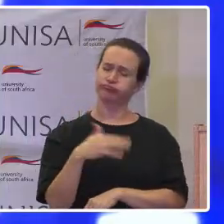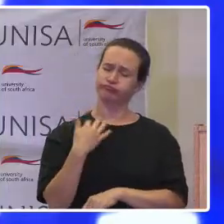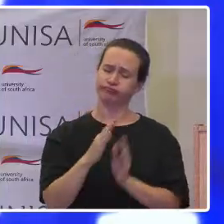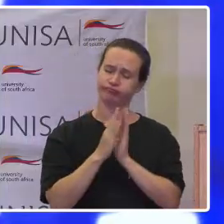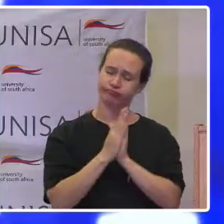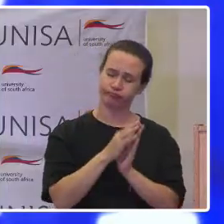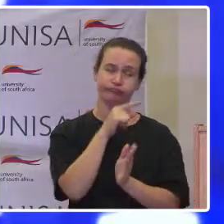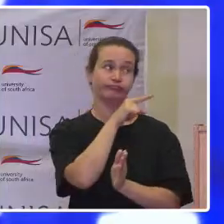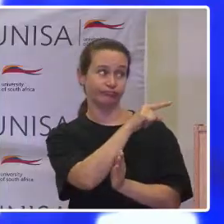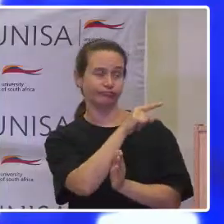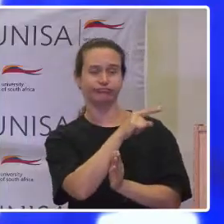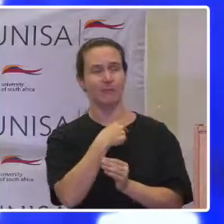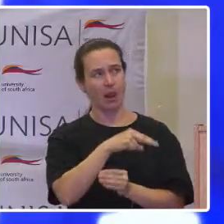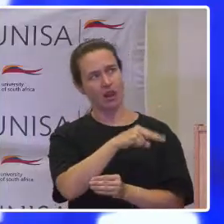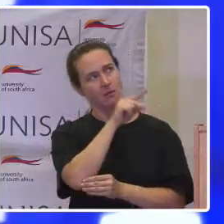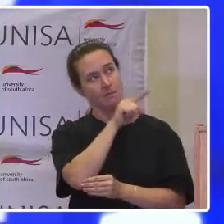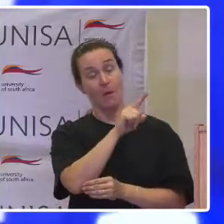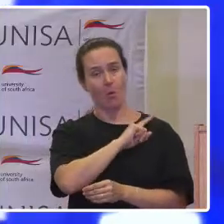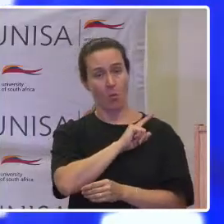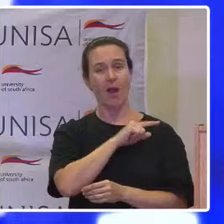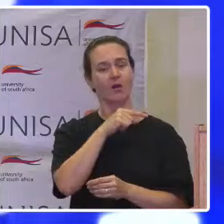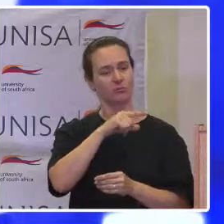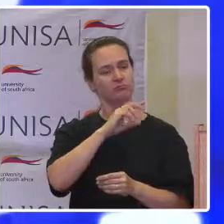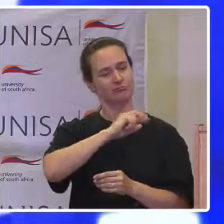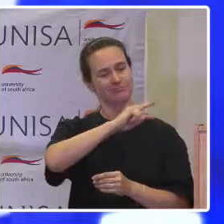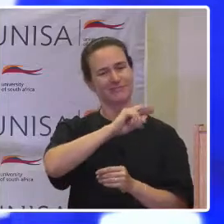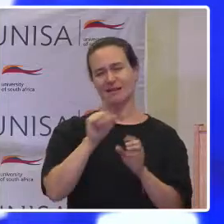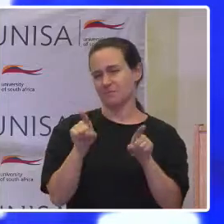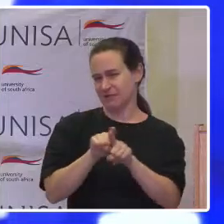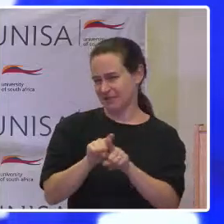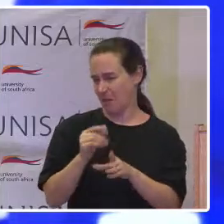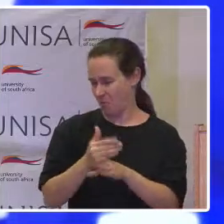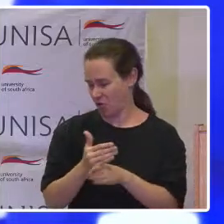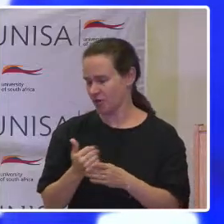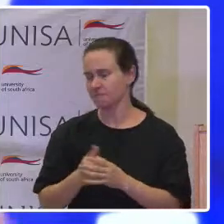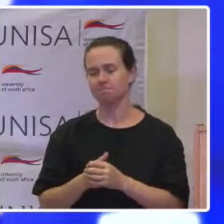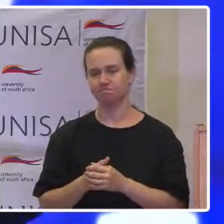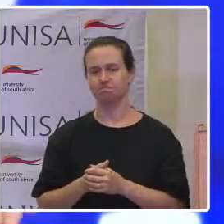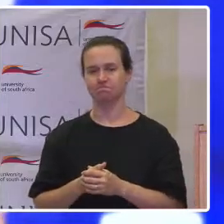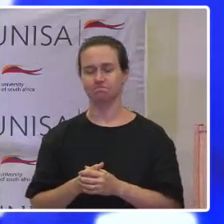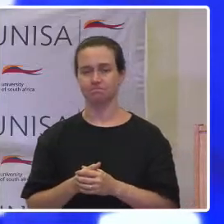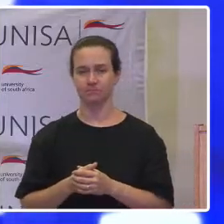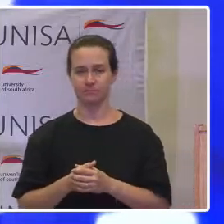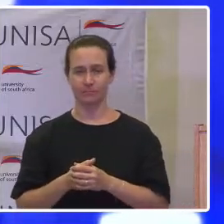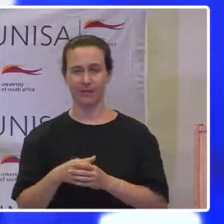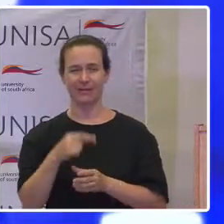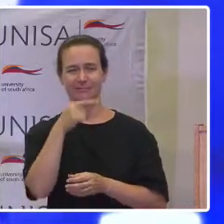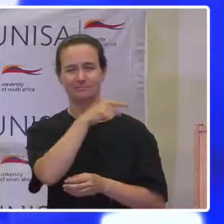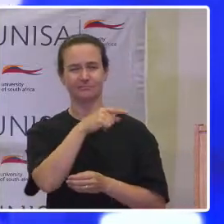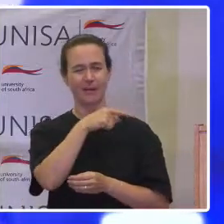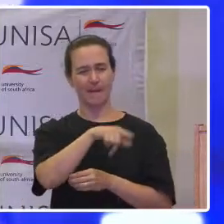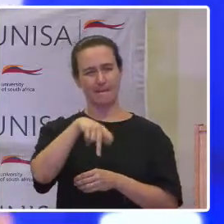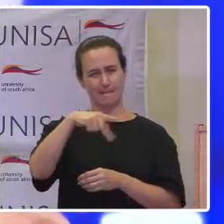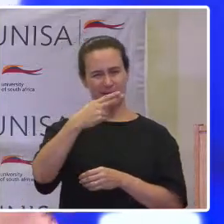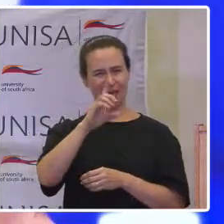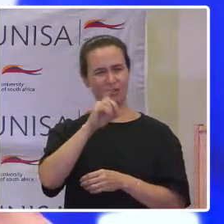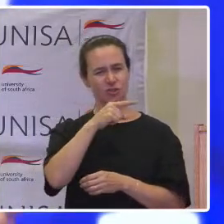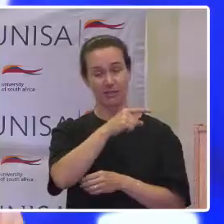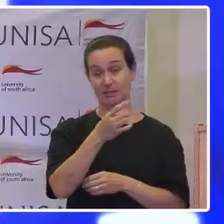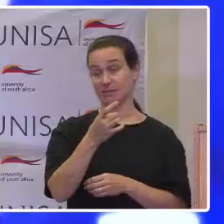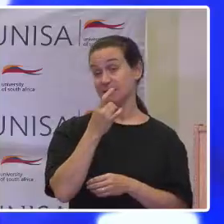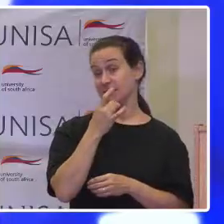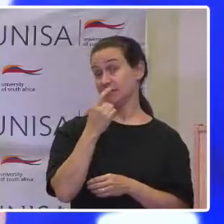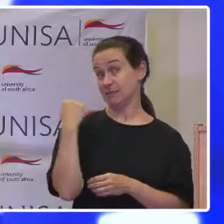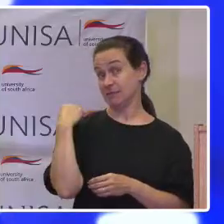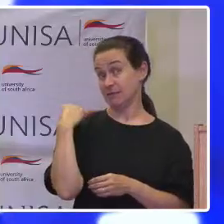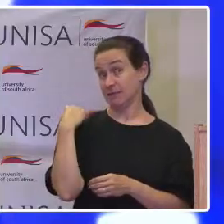scholar and a professional because we're pretty much in the same line of work. When his PhD was released on SATM, on